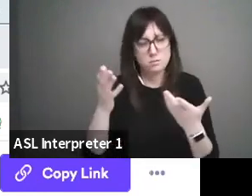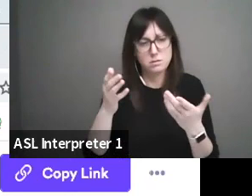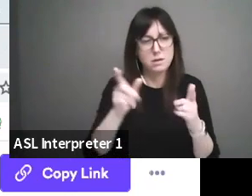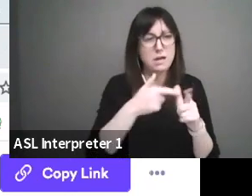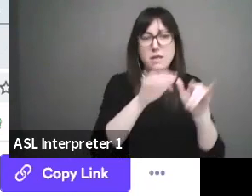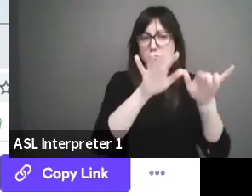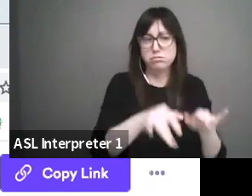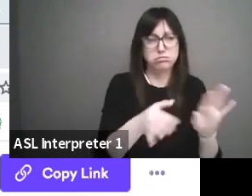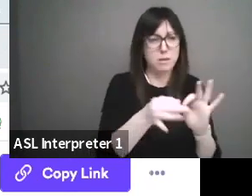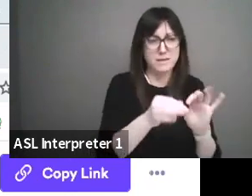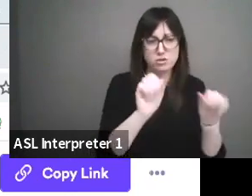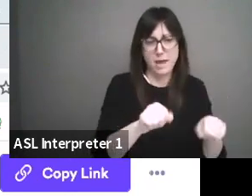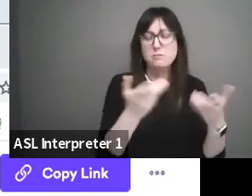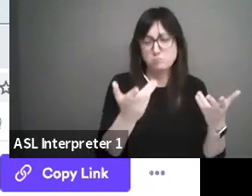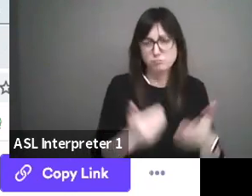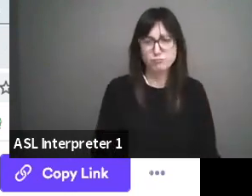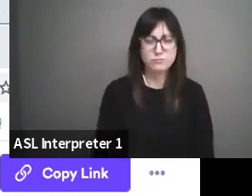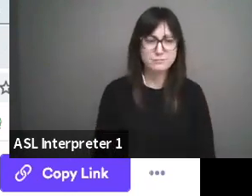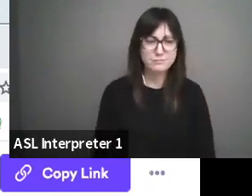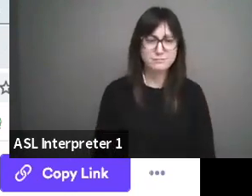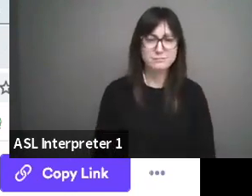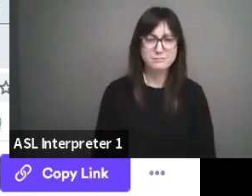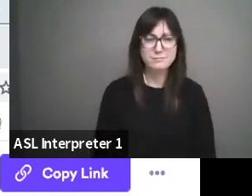here and send that off.